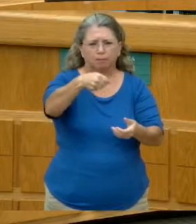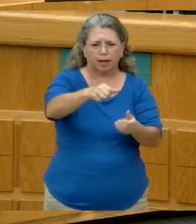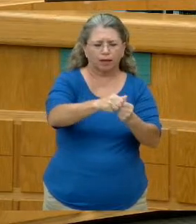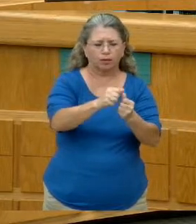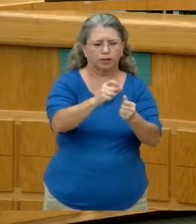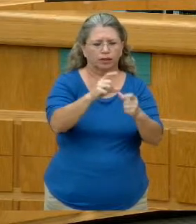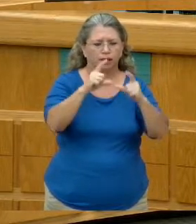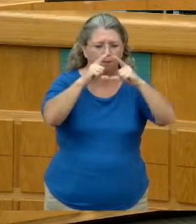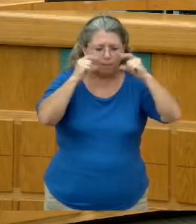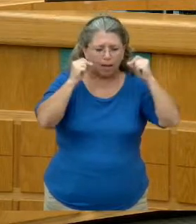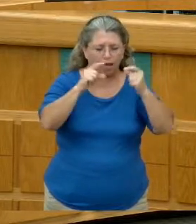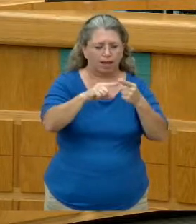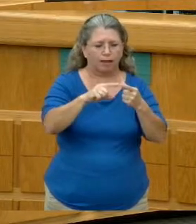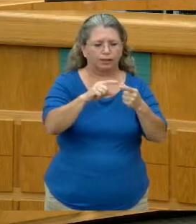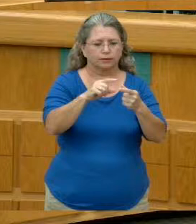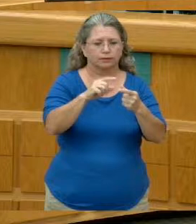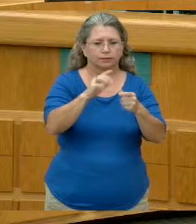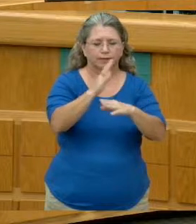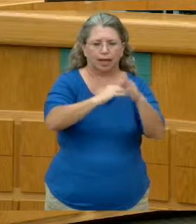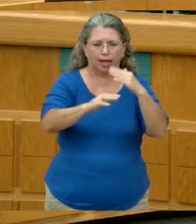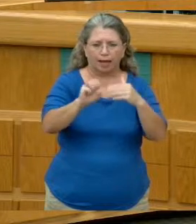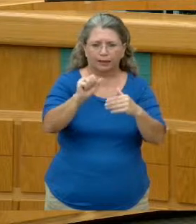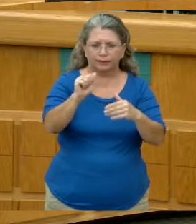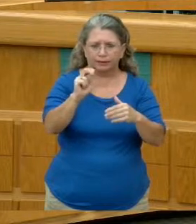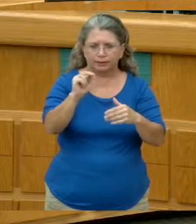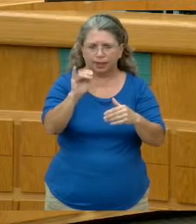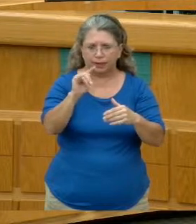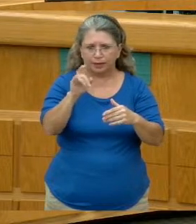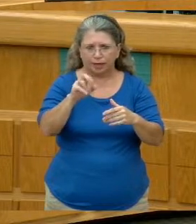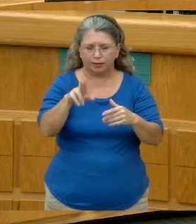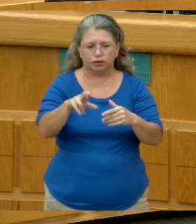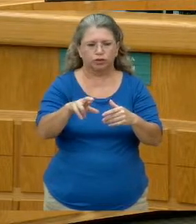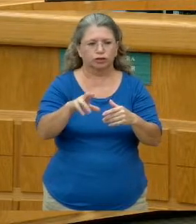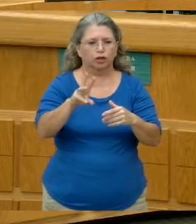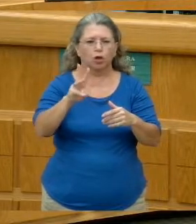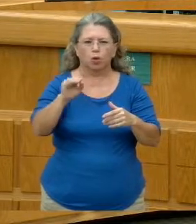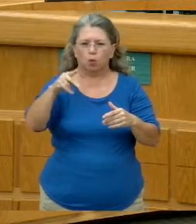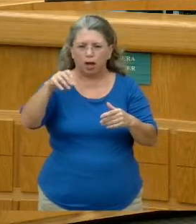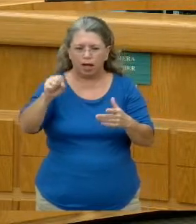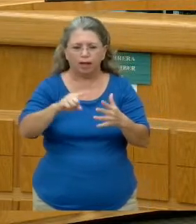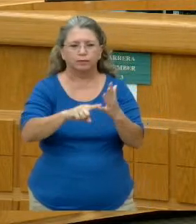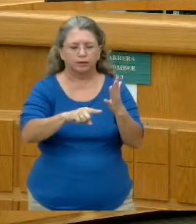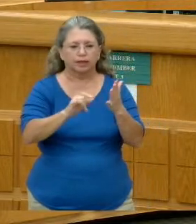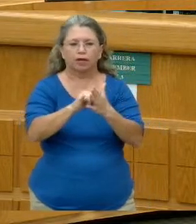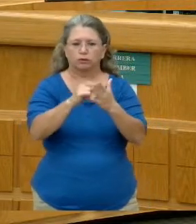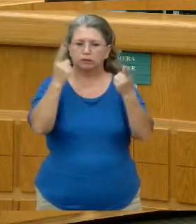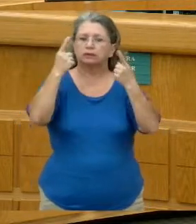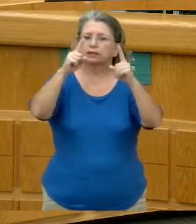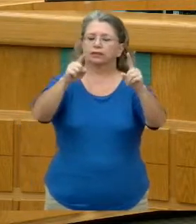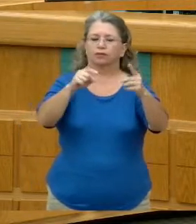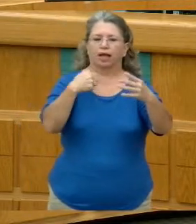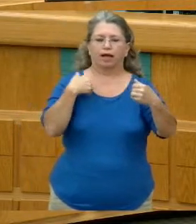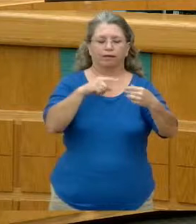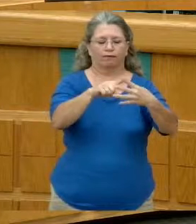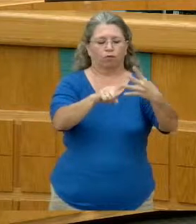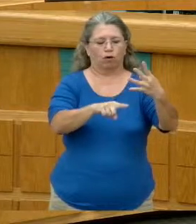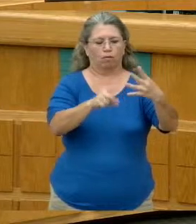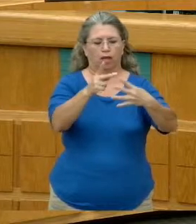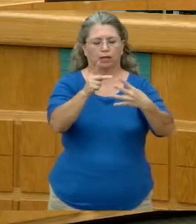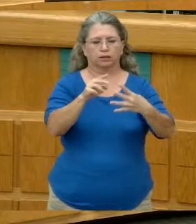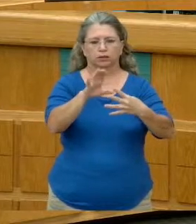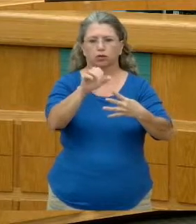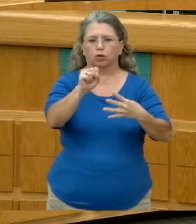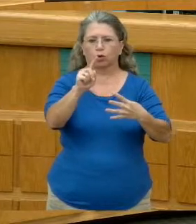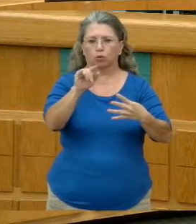and some wipes. That was extremely successful today. It was scheduled for today at the four centers of Coastal Bend Wellness